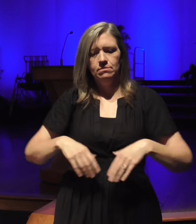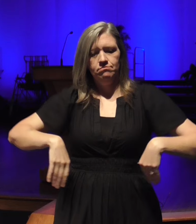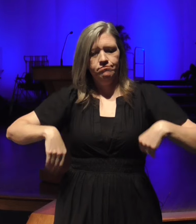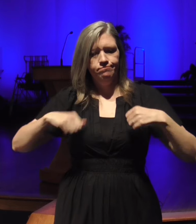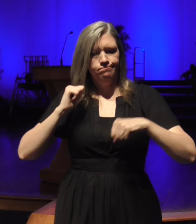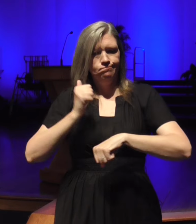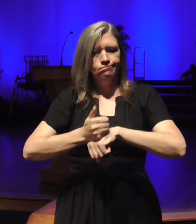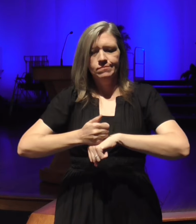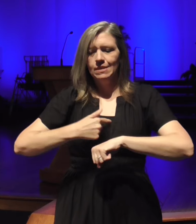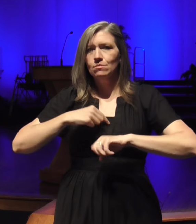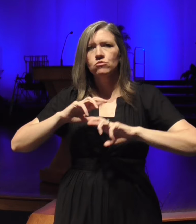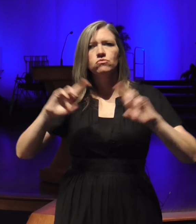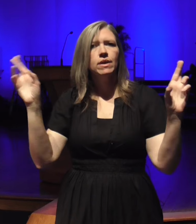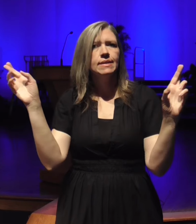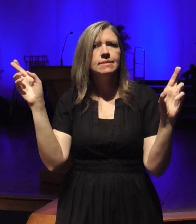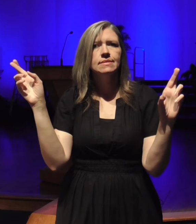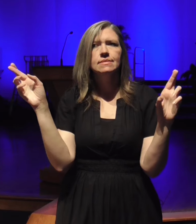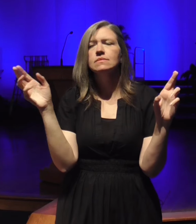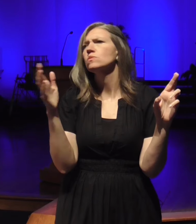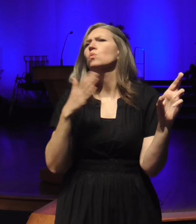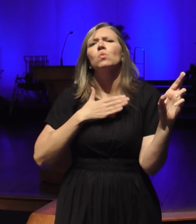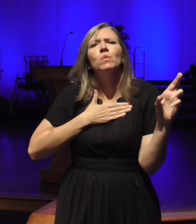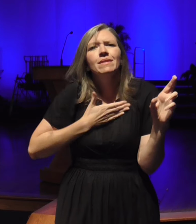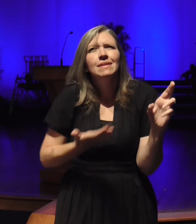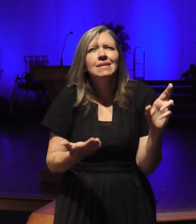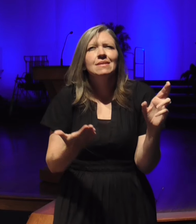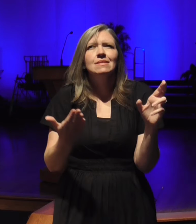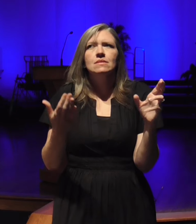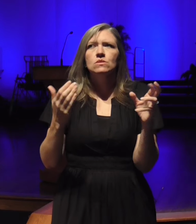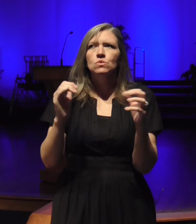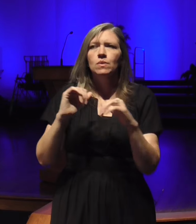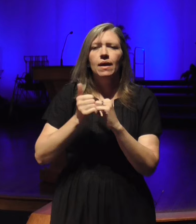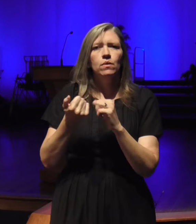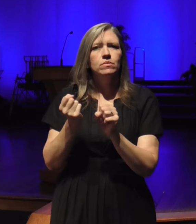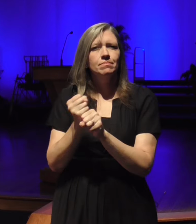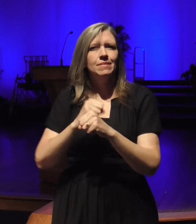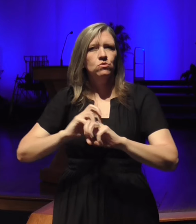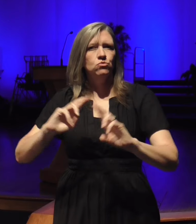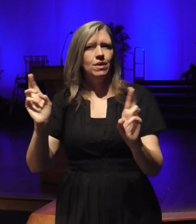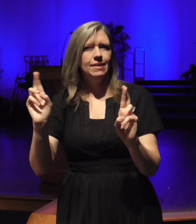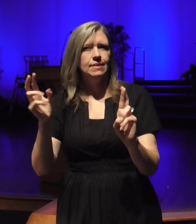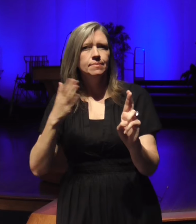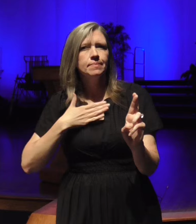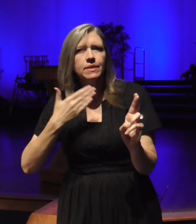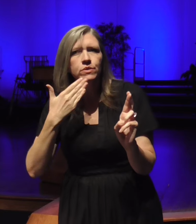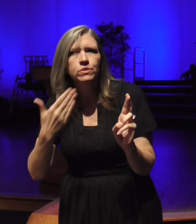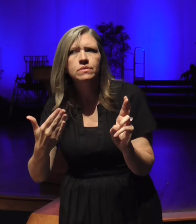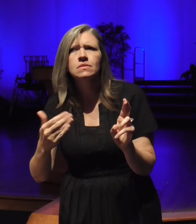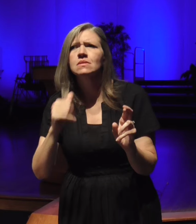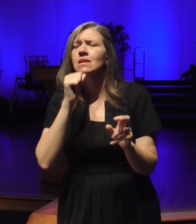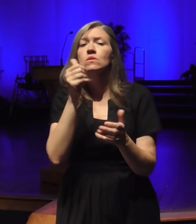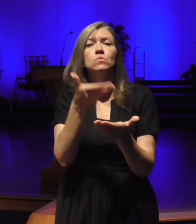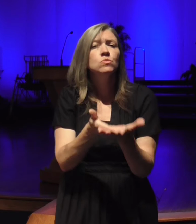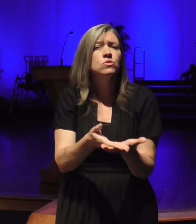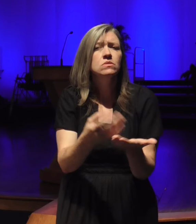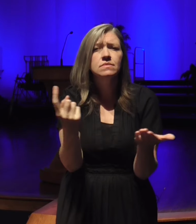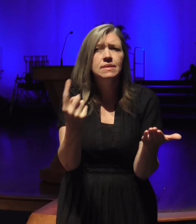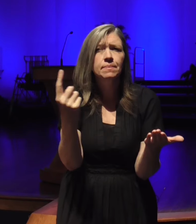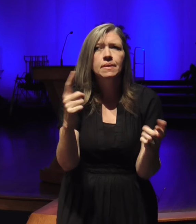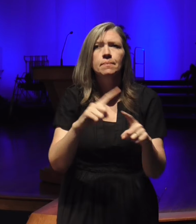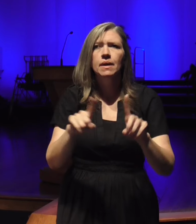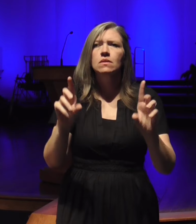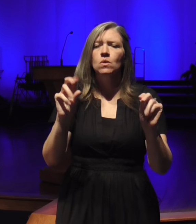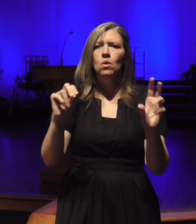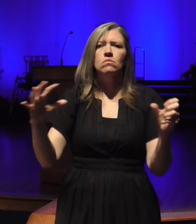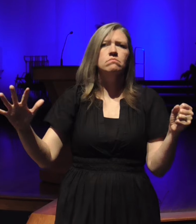to make ready. To prepare means to make ready. What am I willing to do